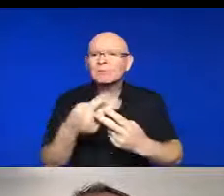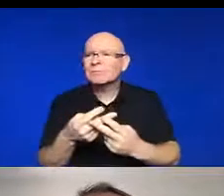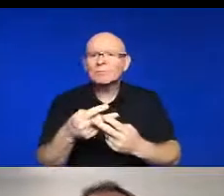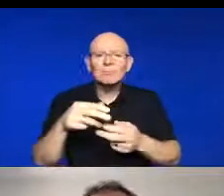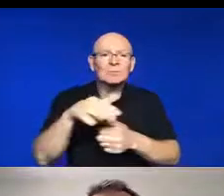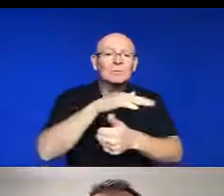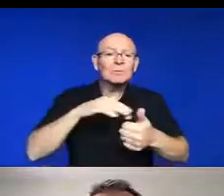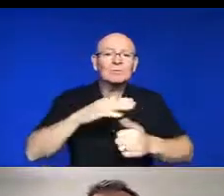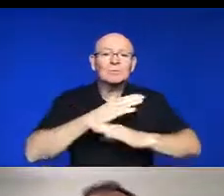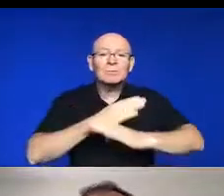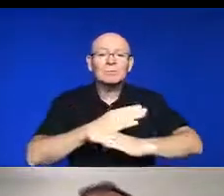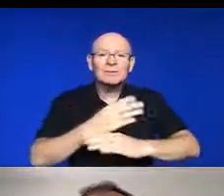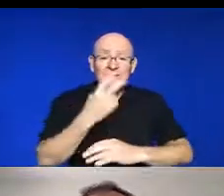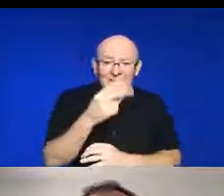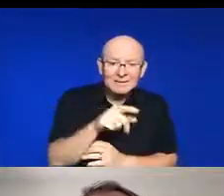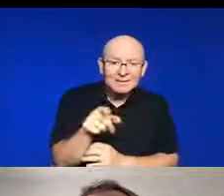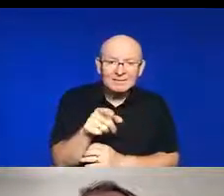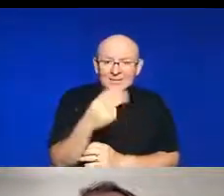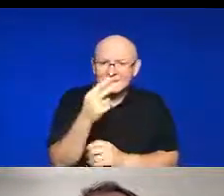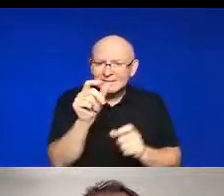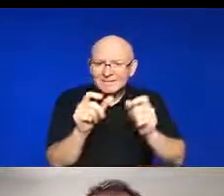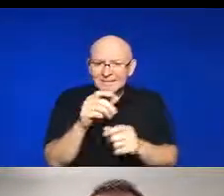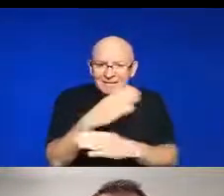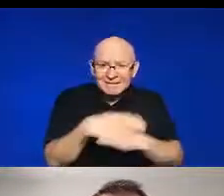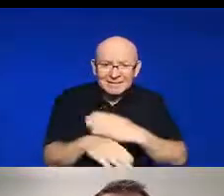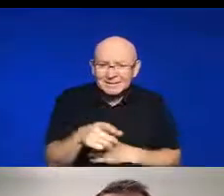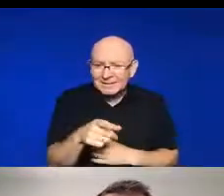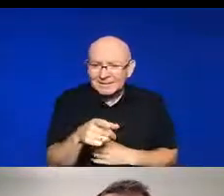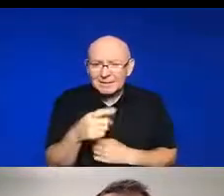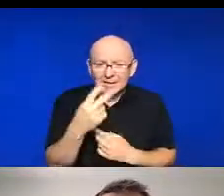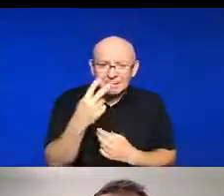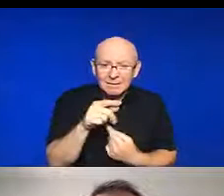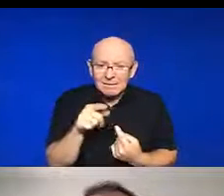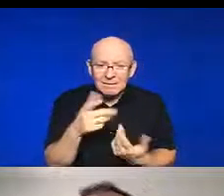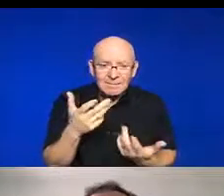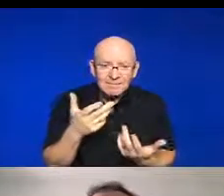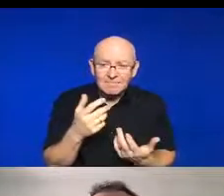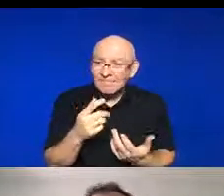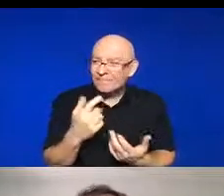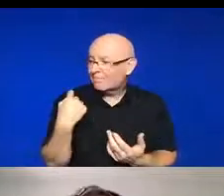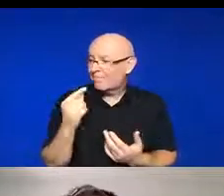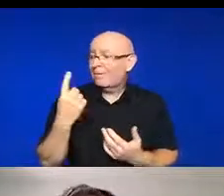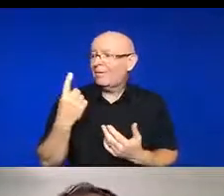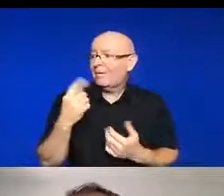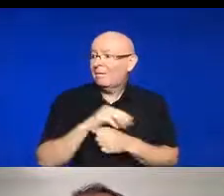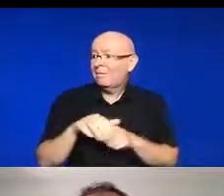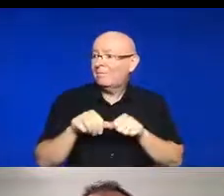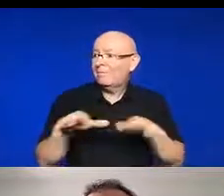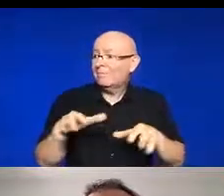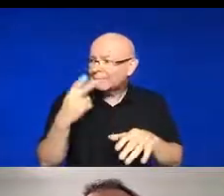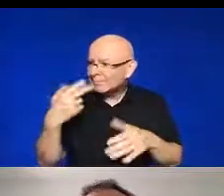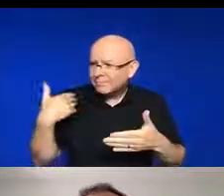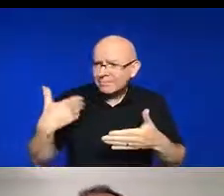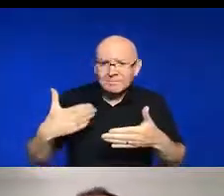30% have included specific reference to persons with disabilities. So this is not to say that there